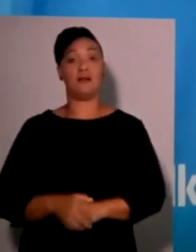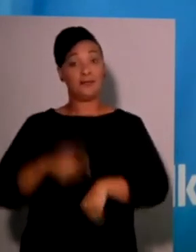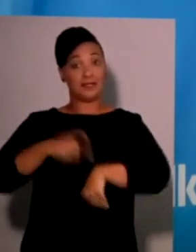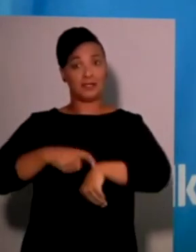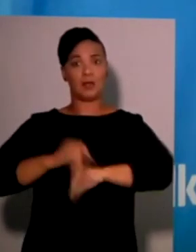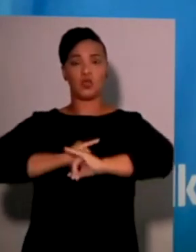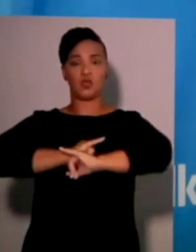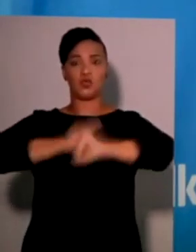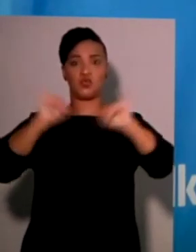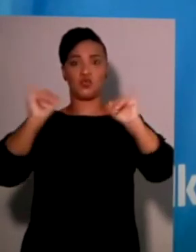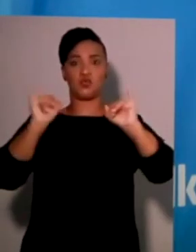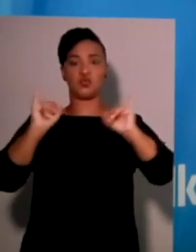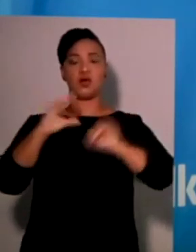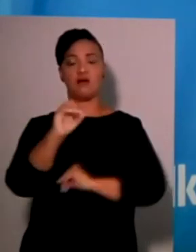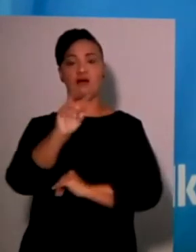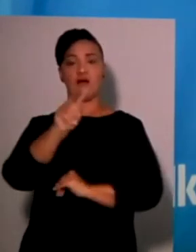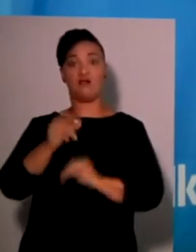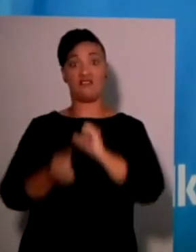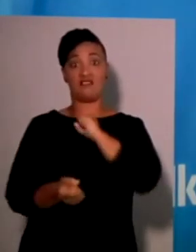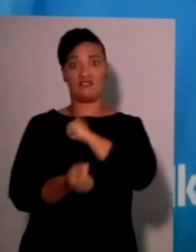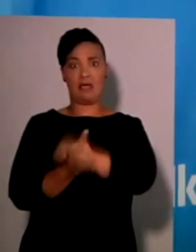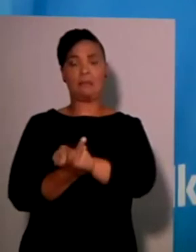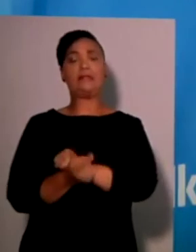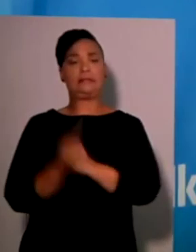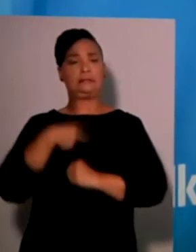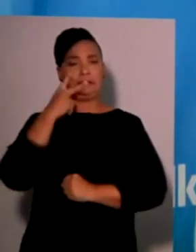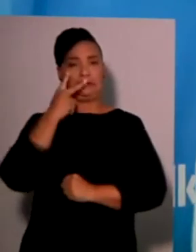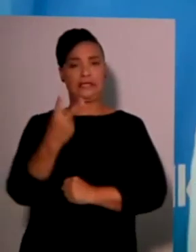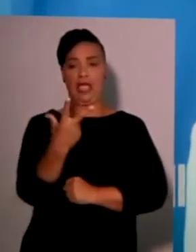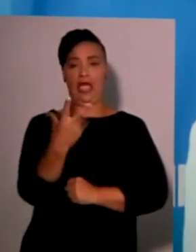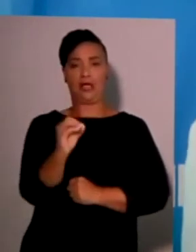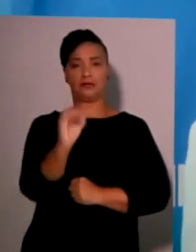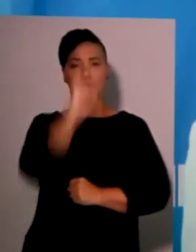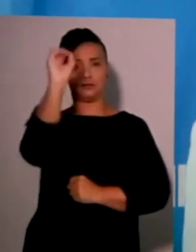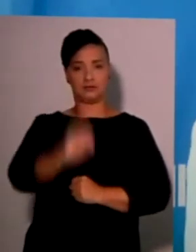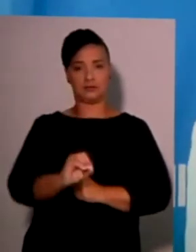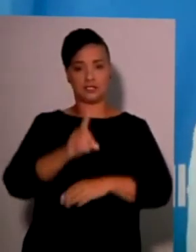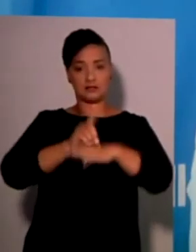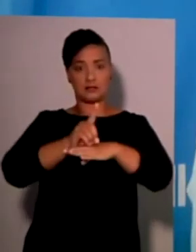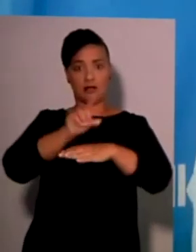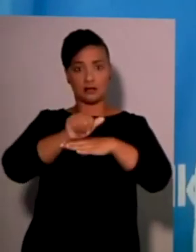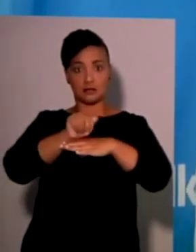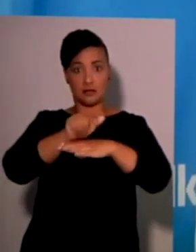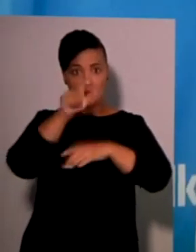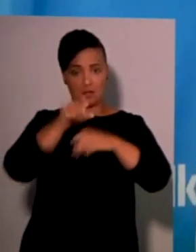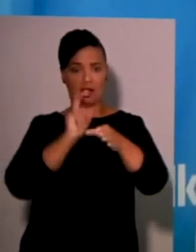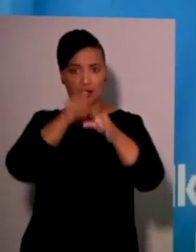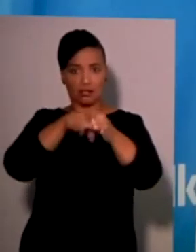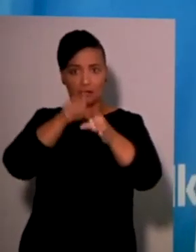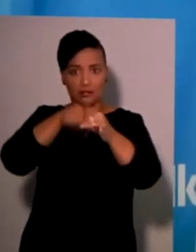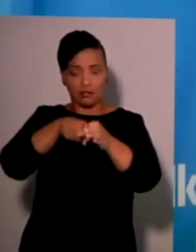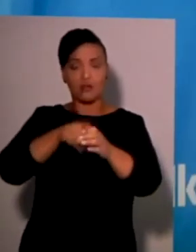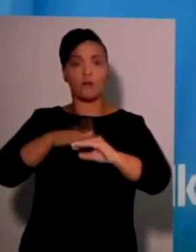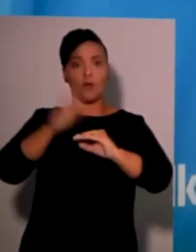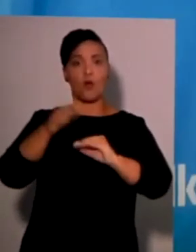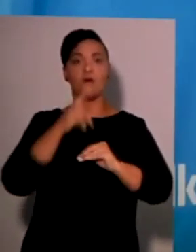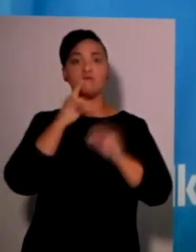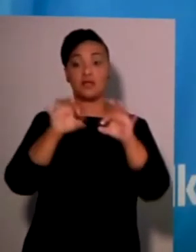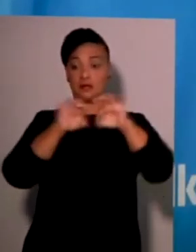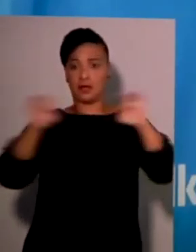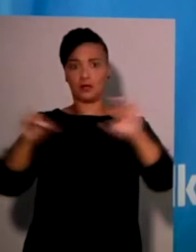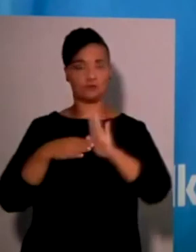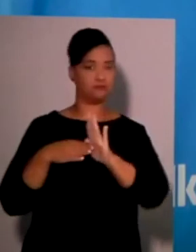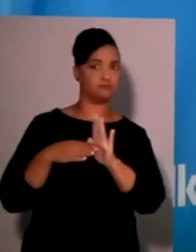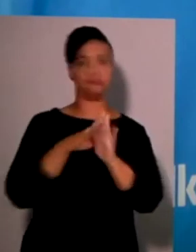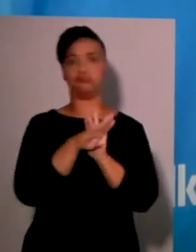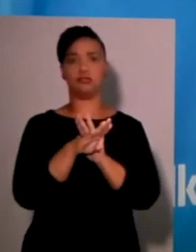emergency, we saw roughly, as I said, 80% increase in data. Network performance has improved